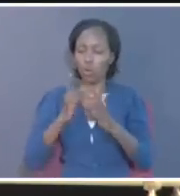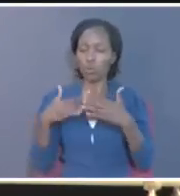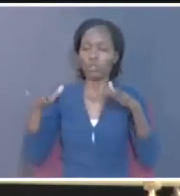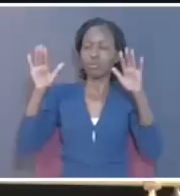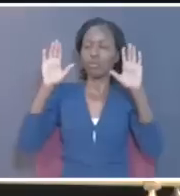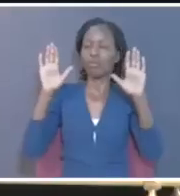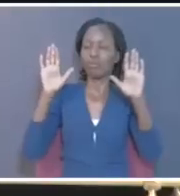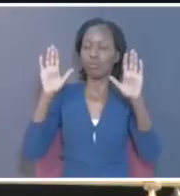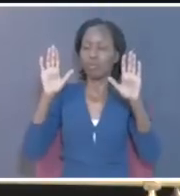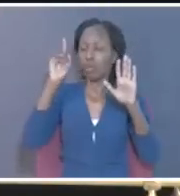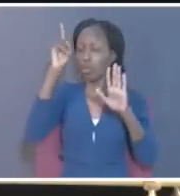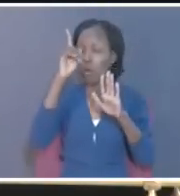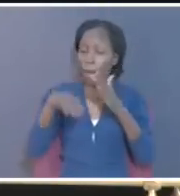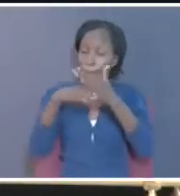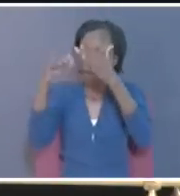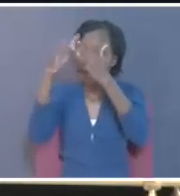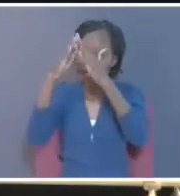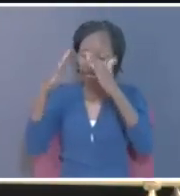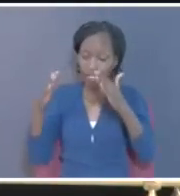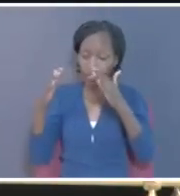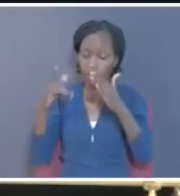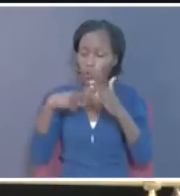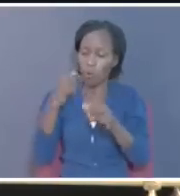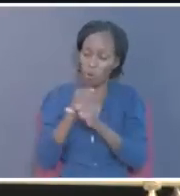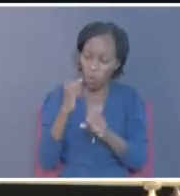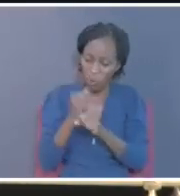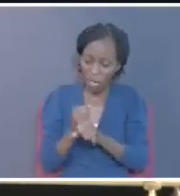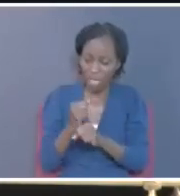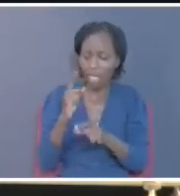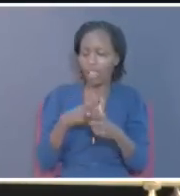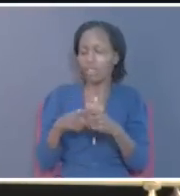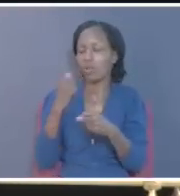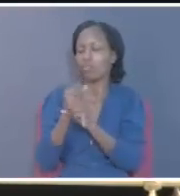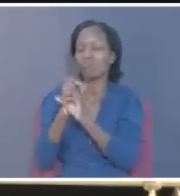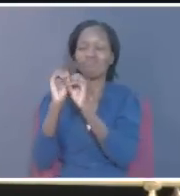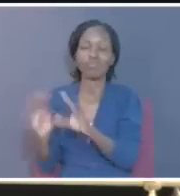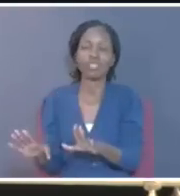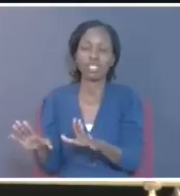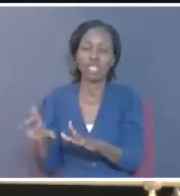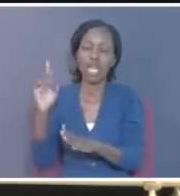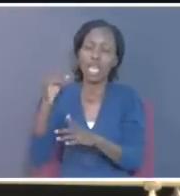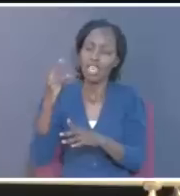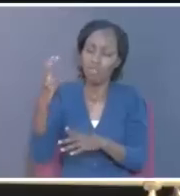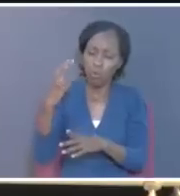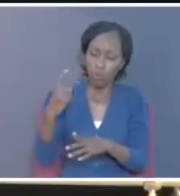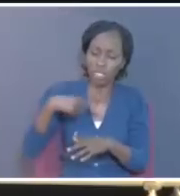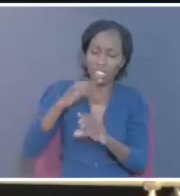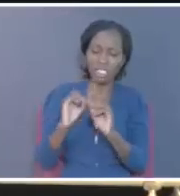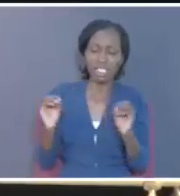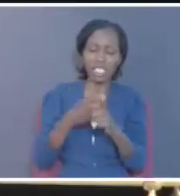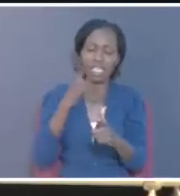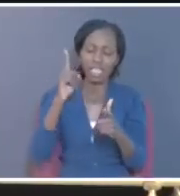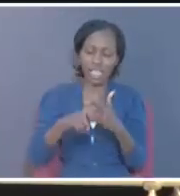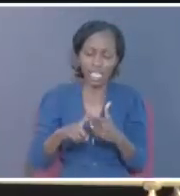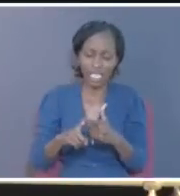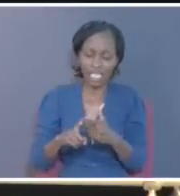that unless you build the house, those that labor in vain. unless you watch over us, Father, it is in vain